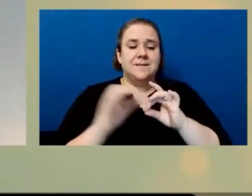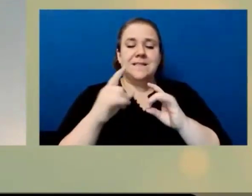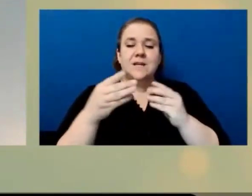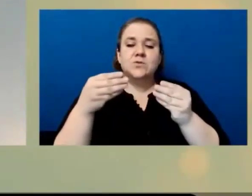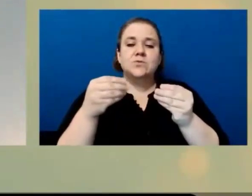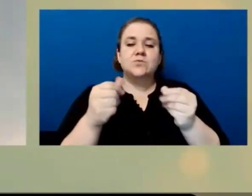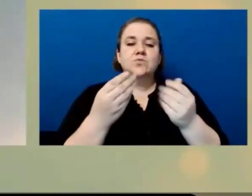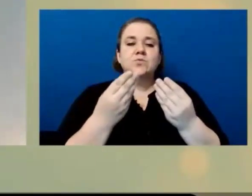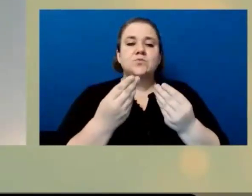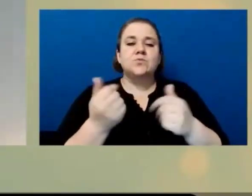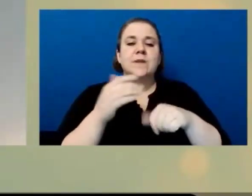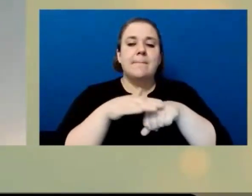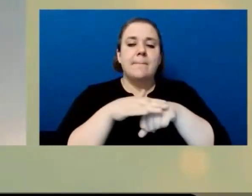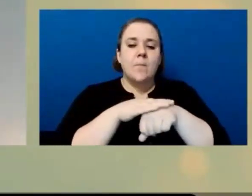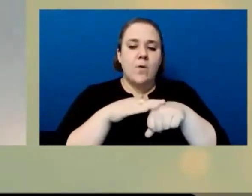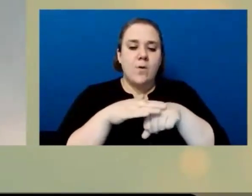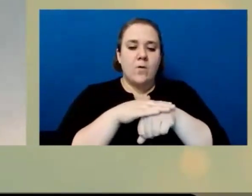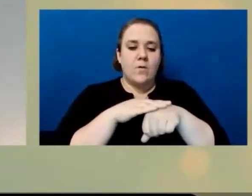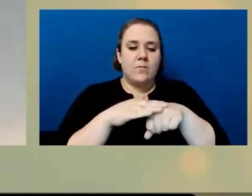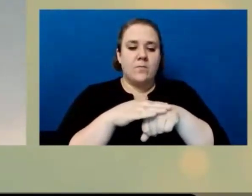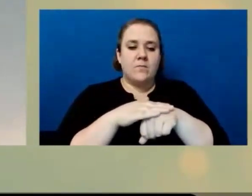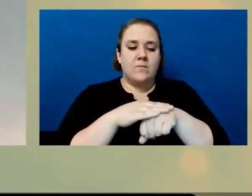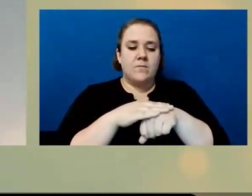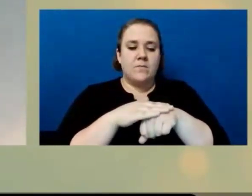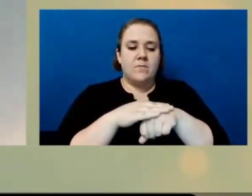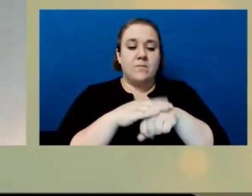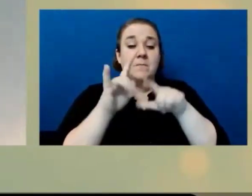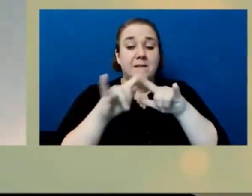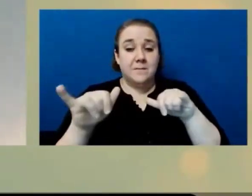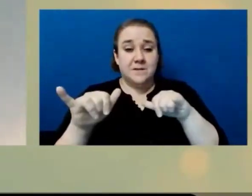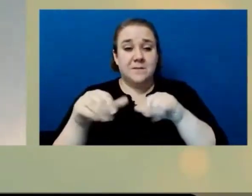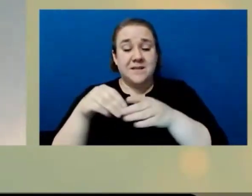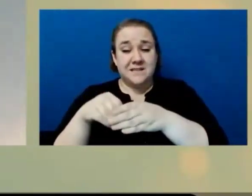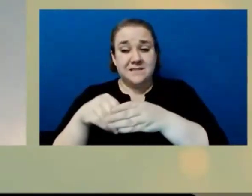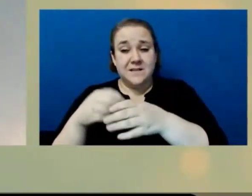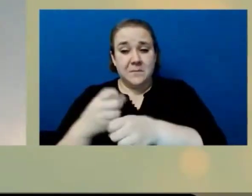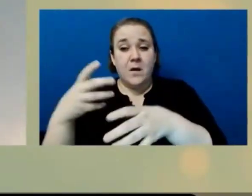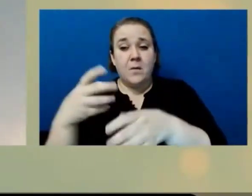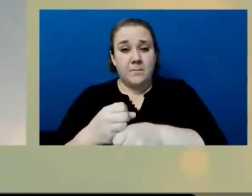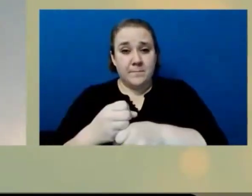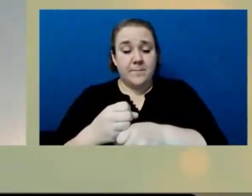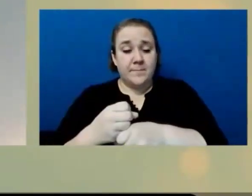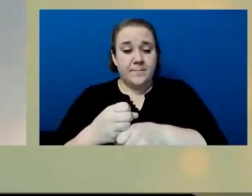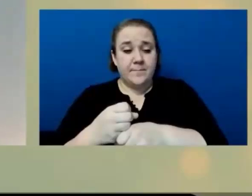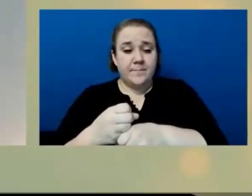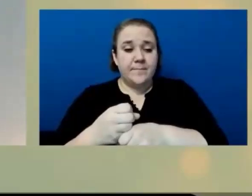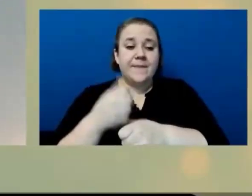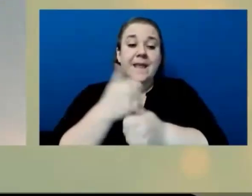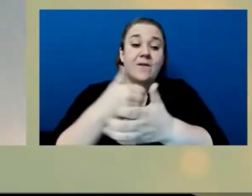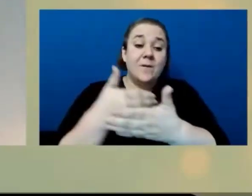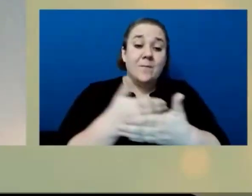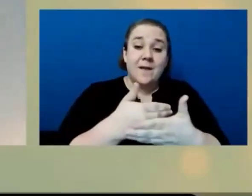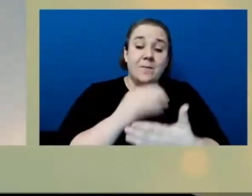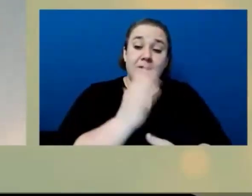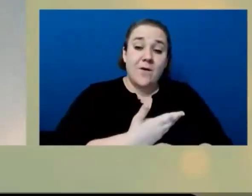The tapestry of our lives is thick, woven, warp and weft of love and pain. It is beautiful and it is